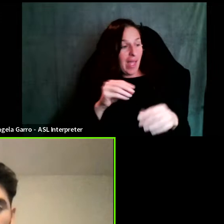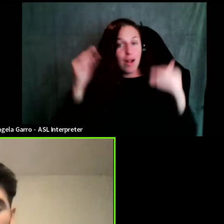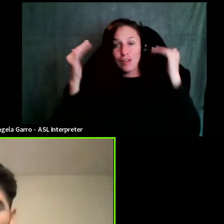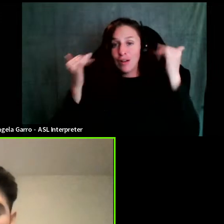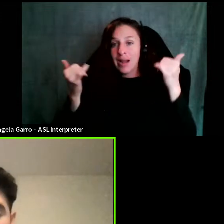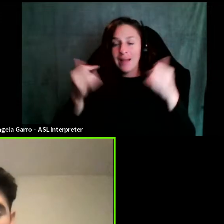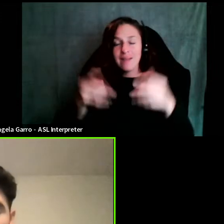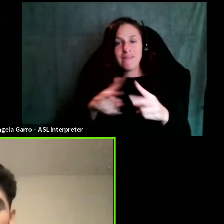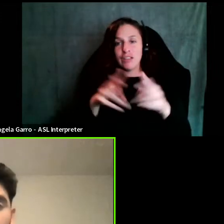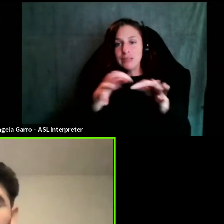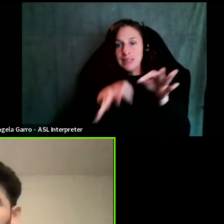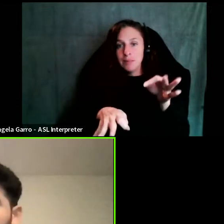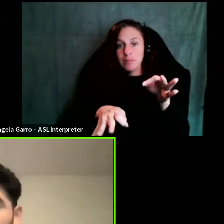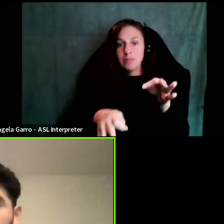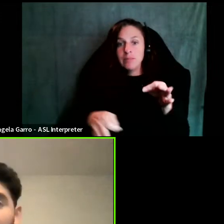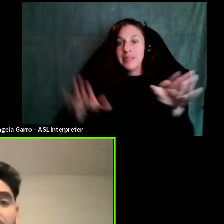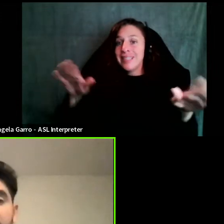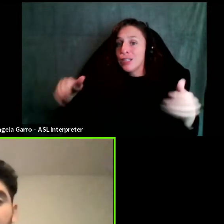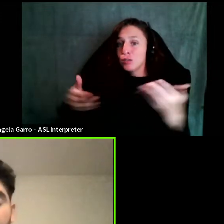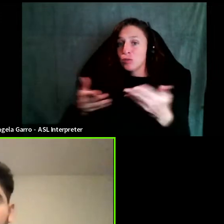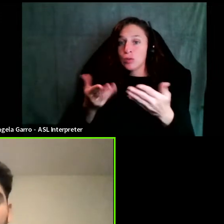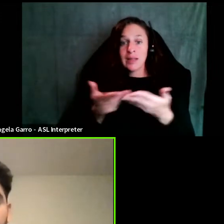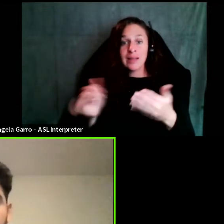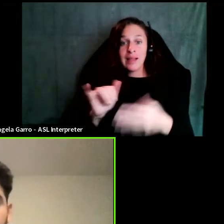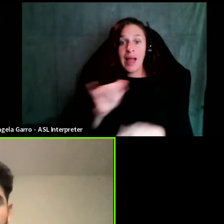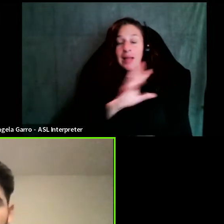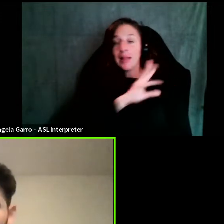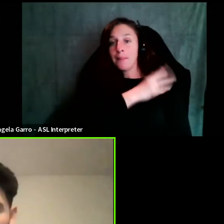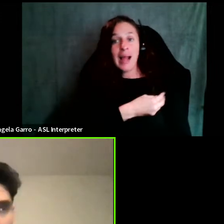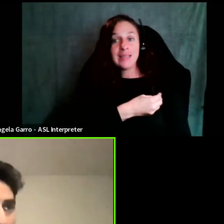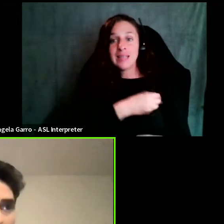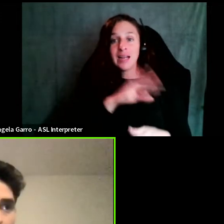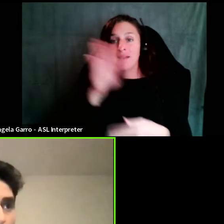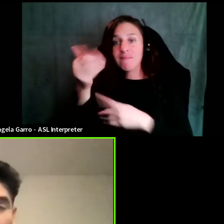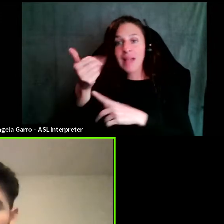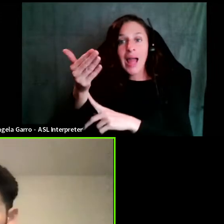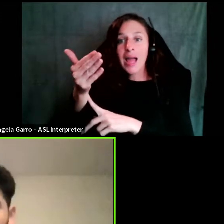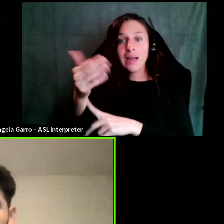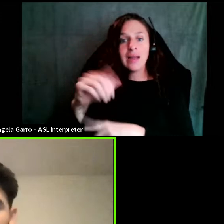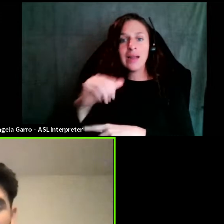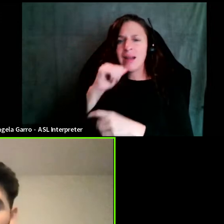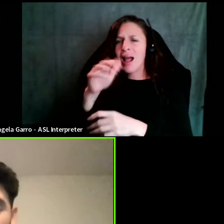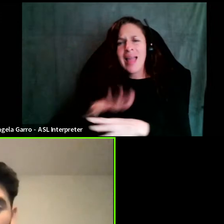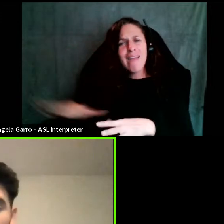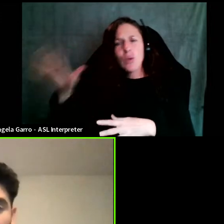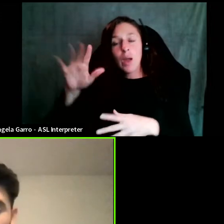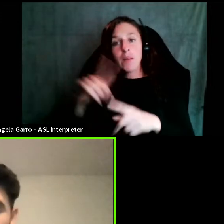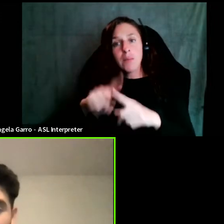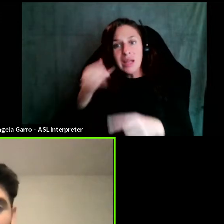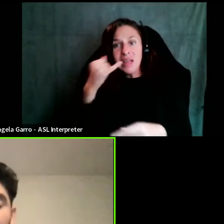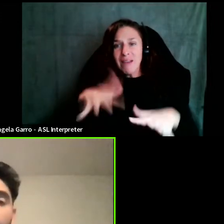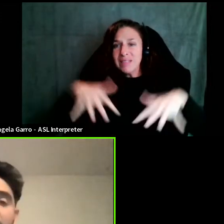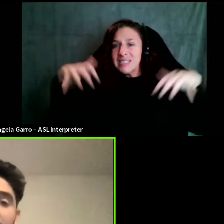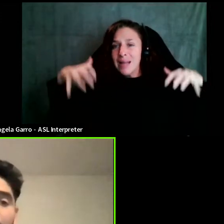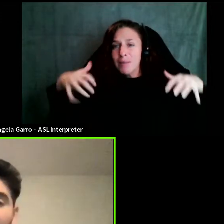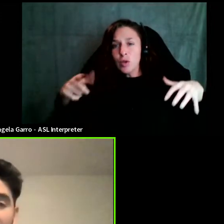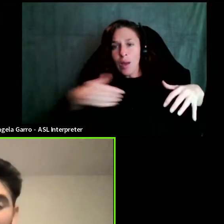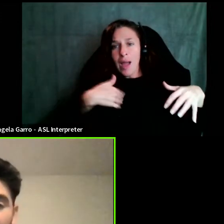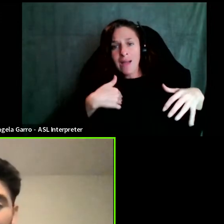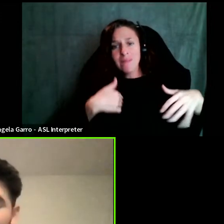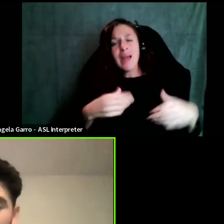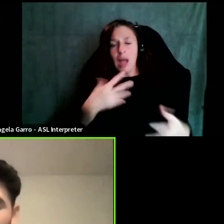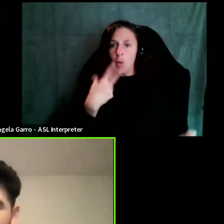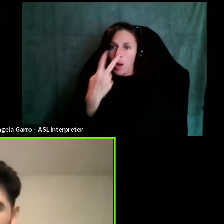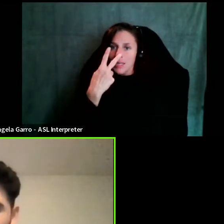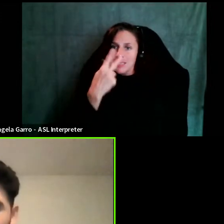simple. Introduce things like the Palestinian flag. Not throughout everywhere, but if there's an assembly hall that you guys have, I want to see the